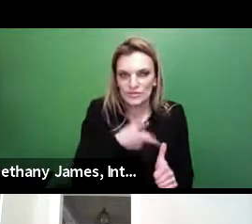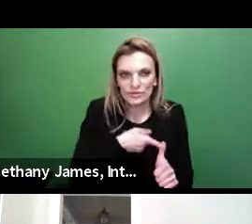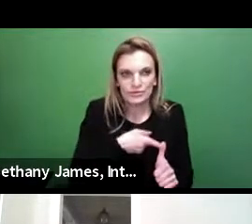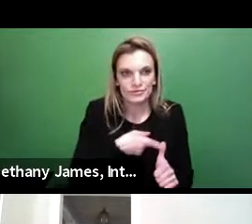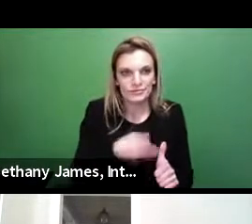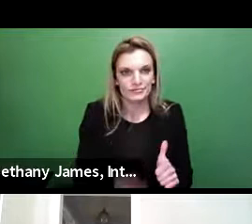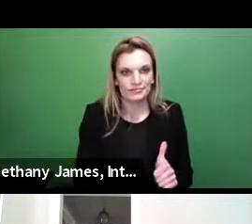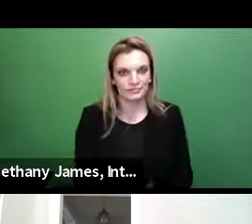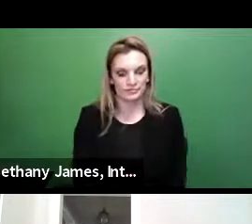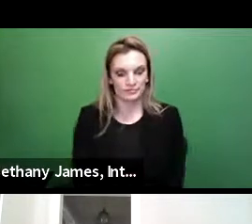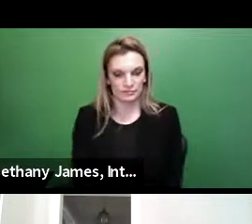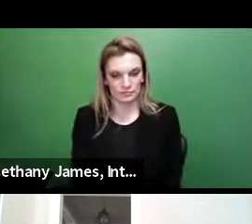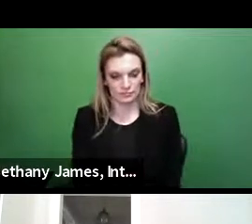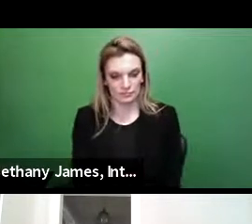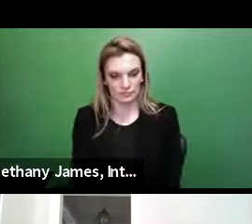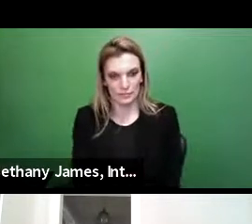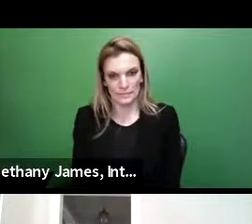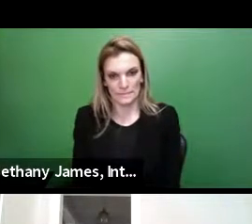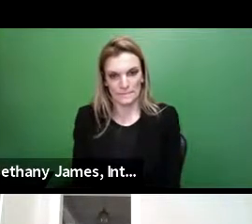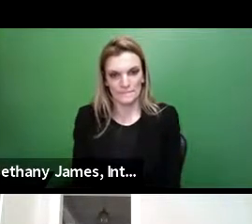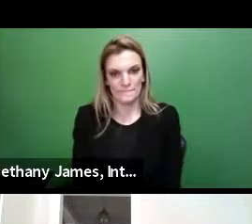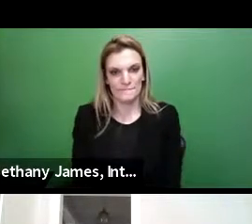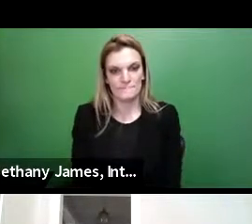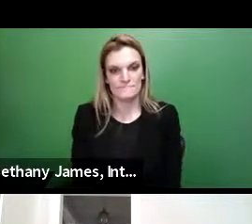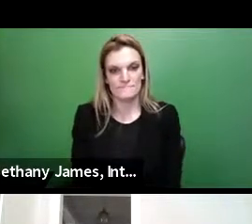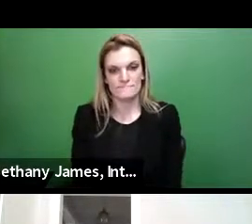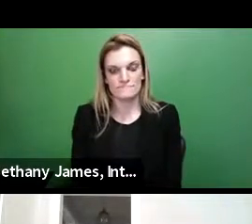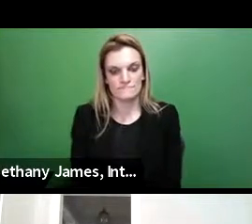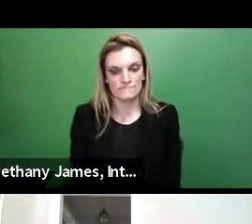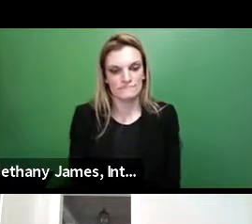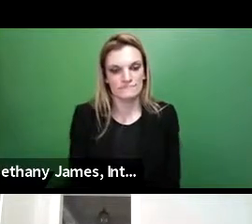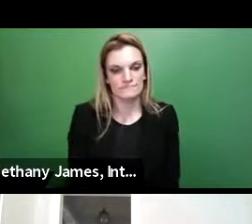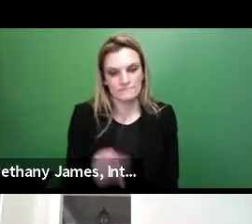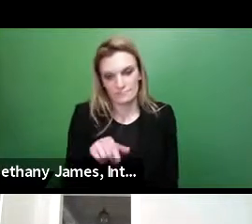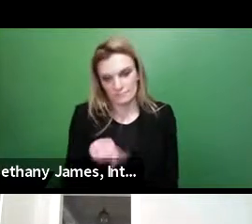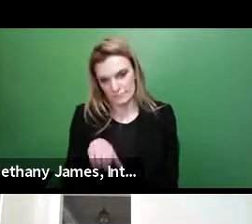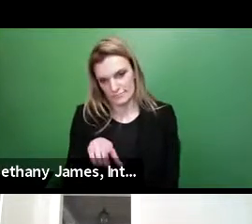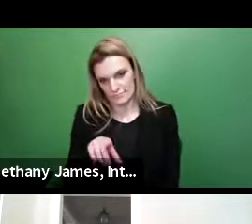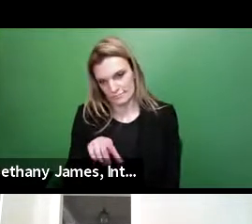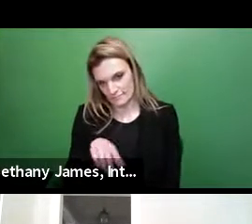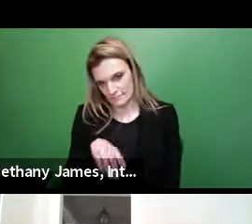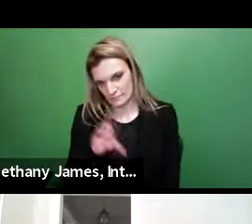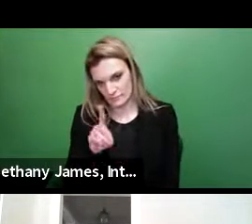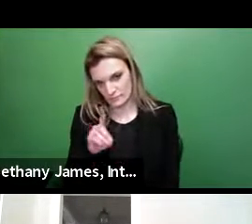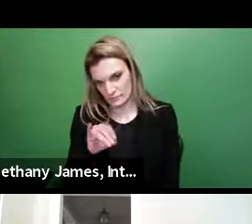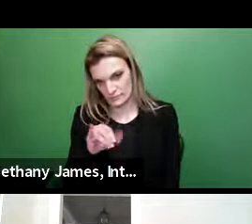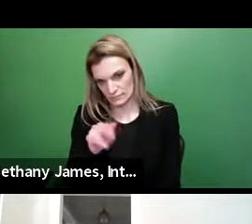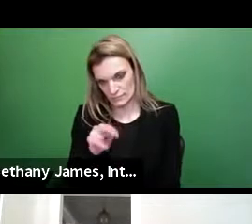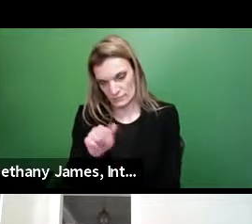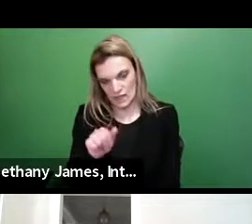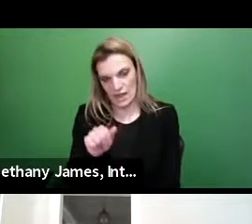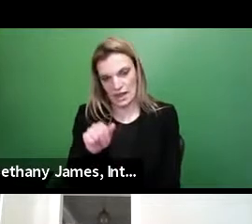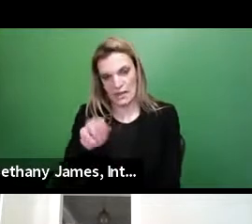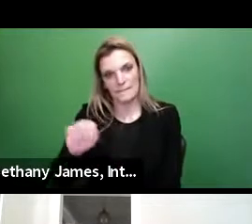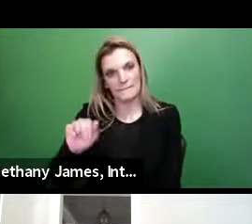speaker, her name is Diana Marin of Ann Arbor, Michigan.